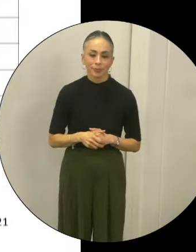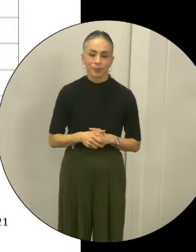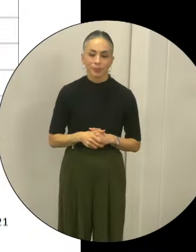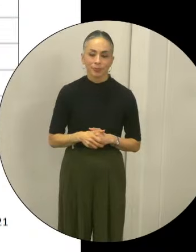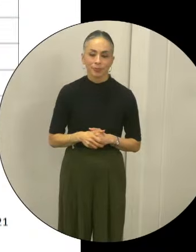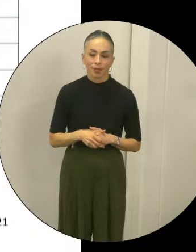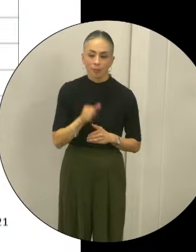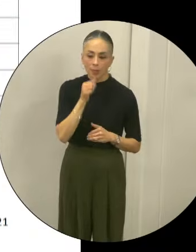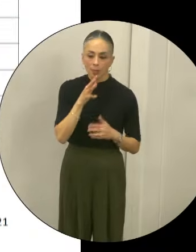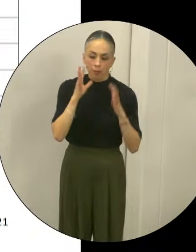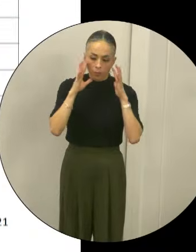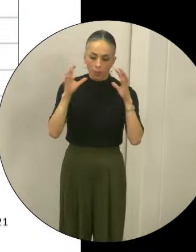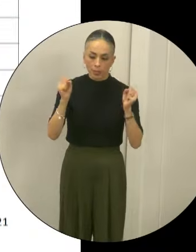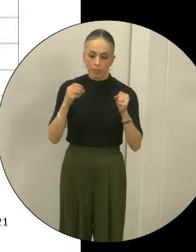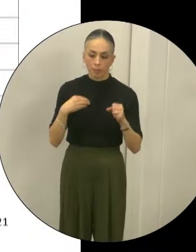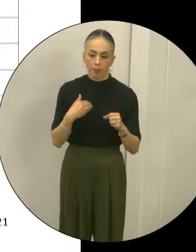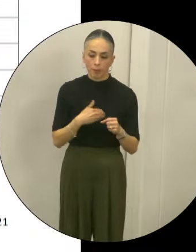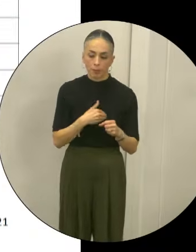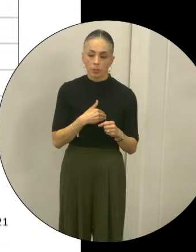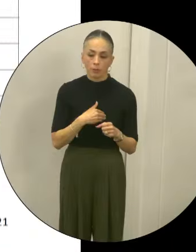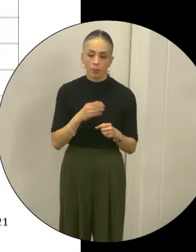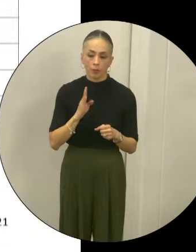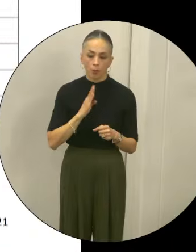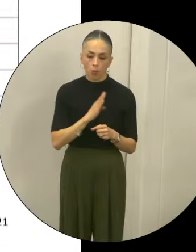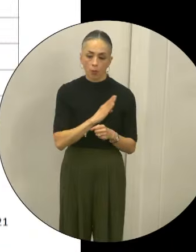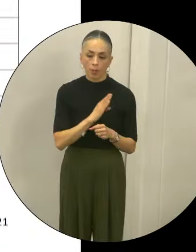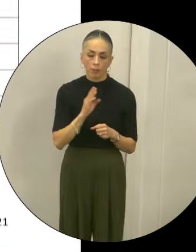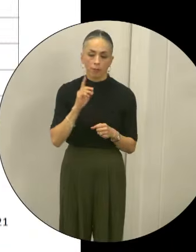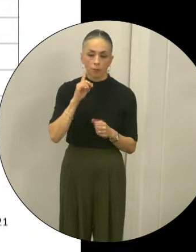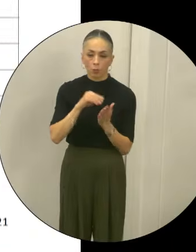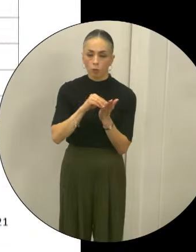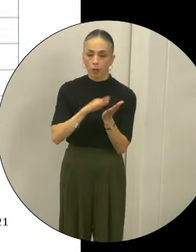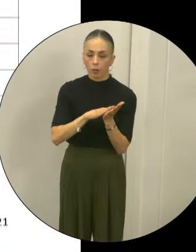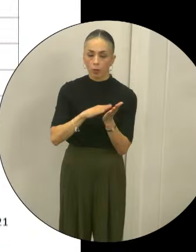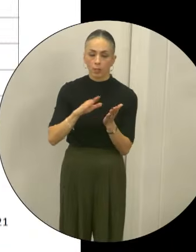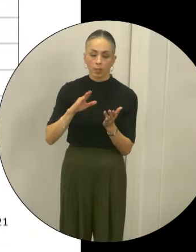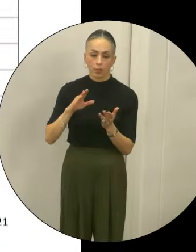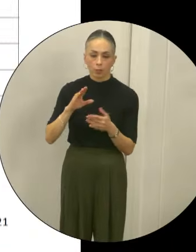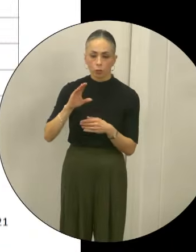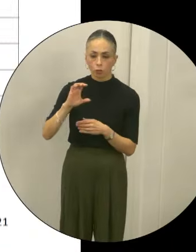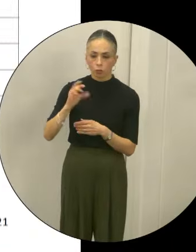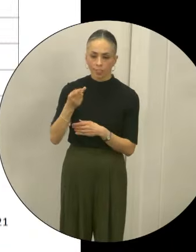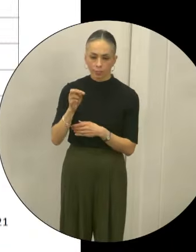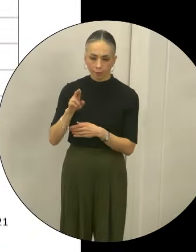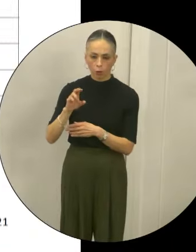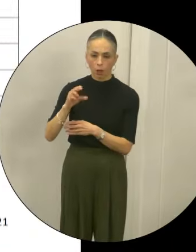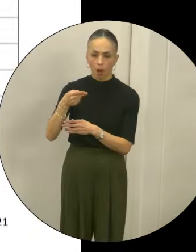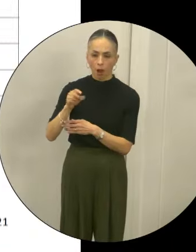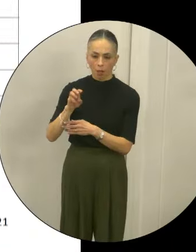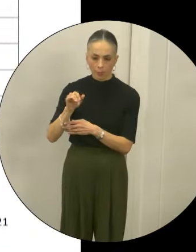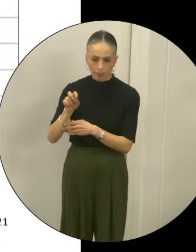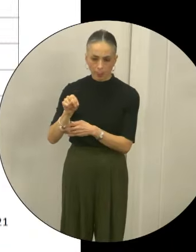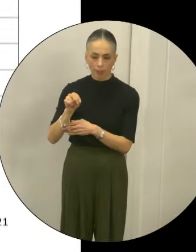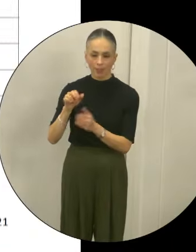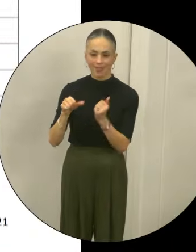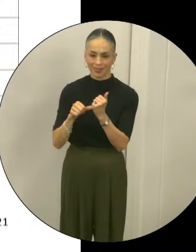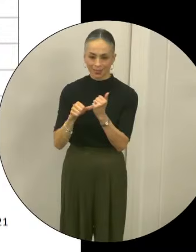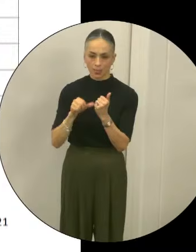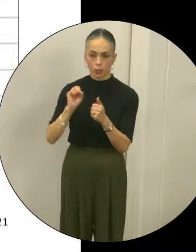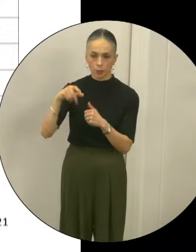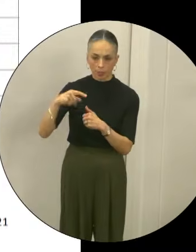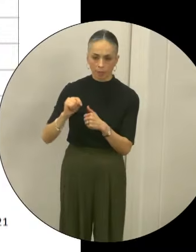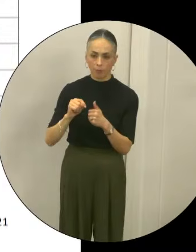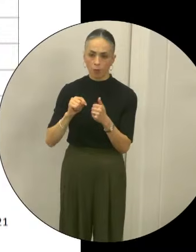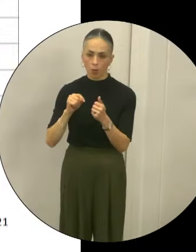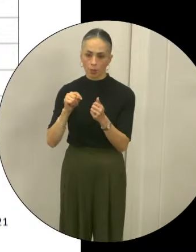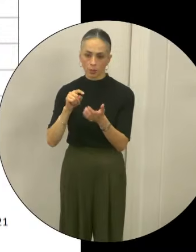Madam President, members of the board, Superintendent Ebert, for the record, Christopher Huffman, the Assistant Superintendent for the Assessment, Accountability, Research, and